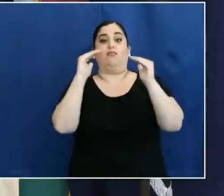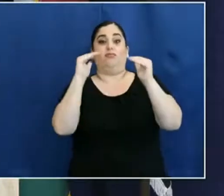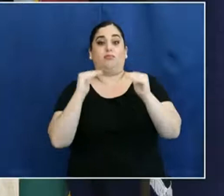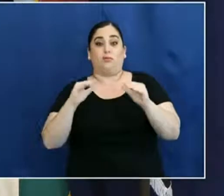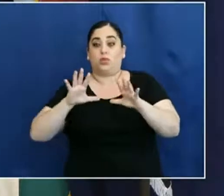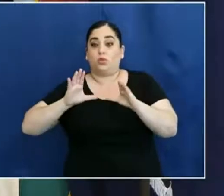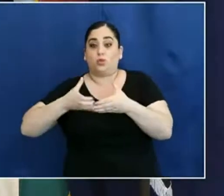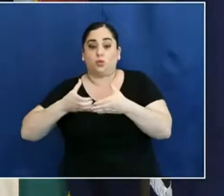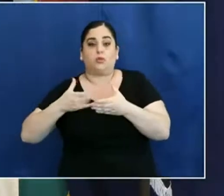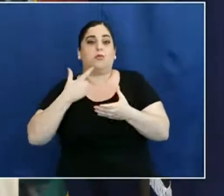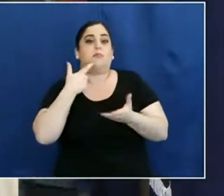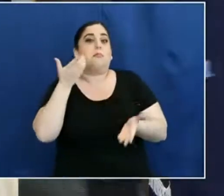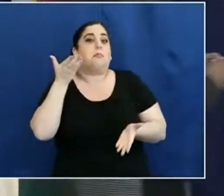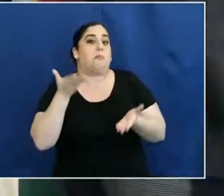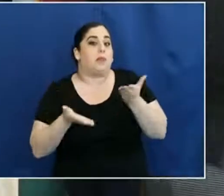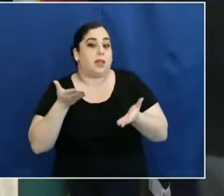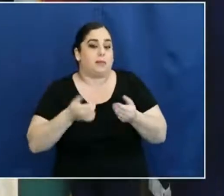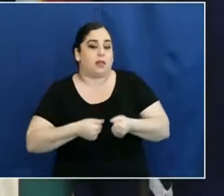categories. Thank you.